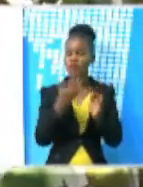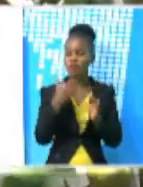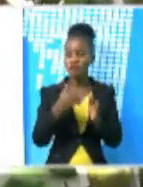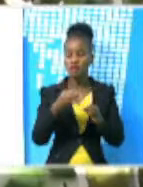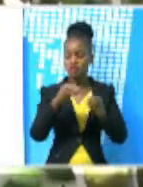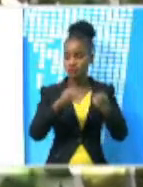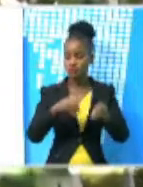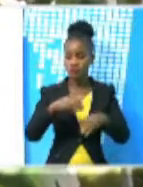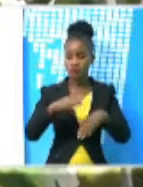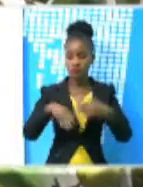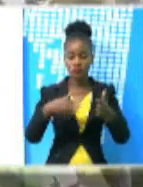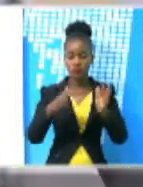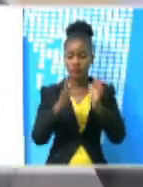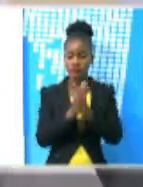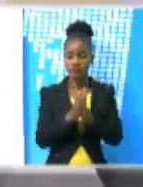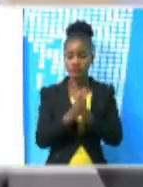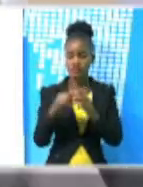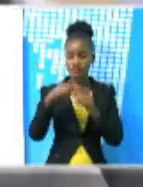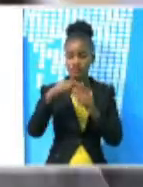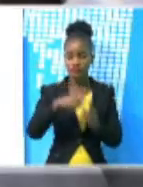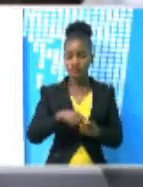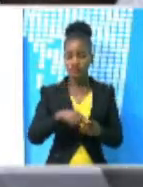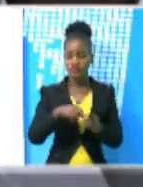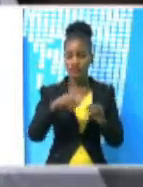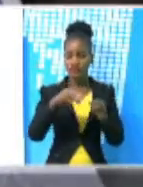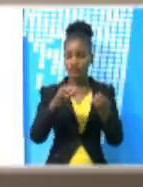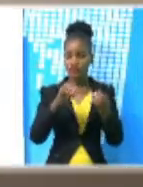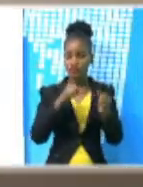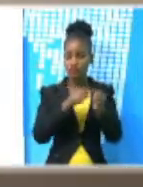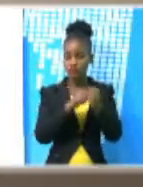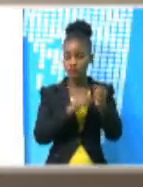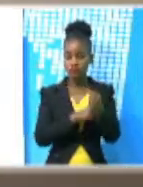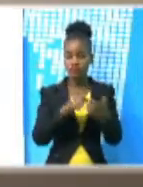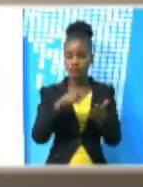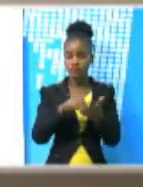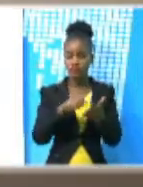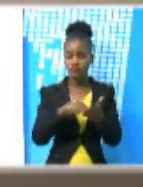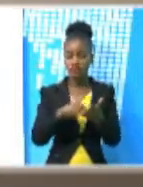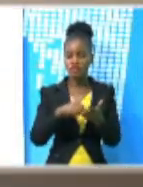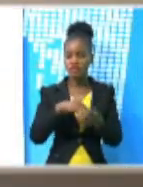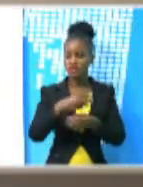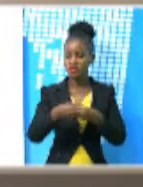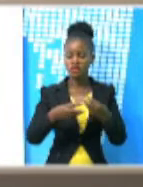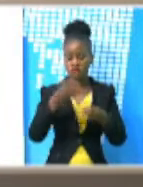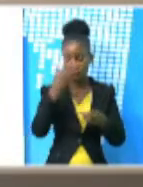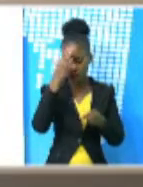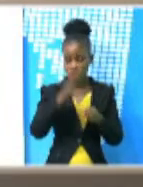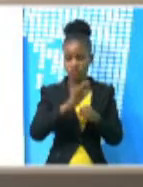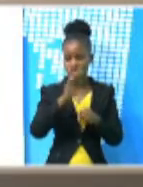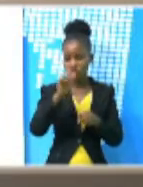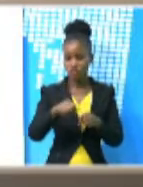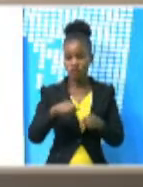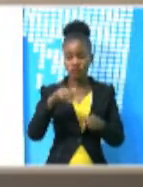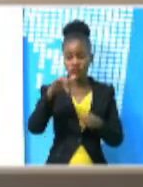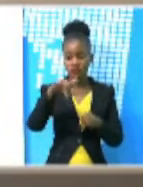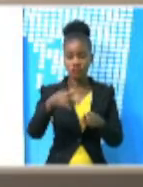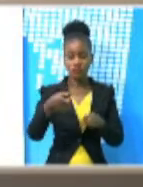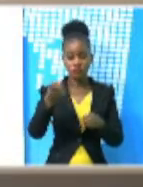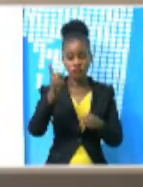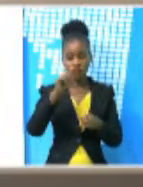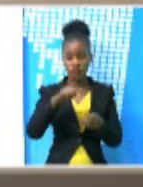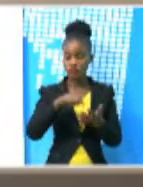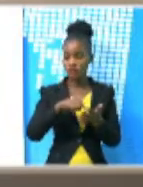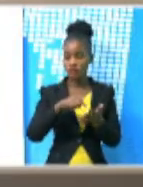funding intervention. According to the Microfinance Support Center, tripartite agreements should be considered to bring the